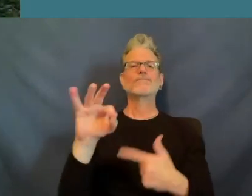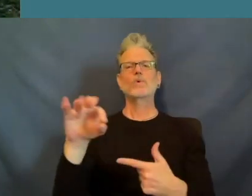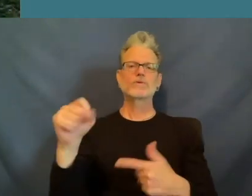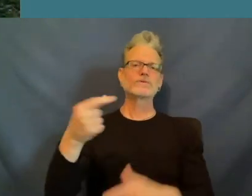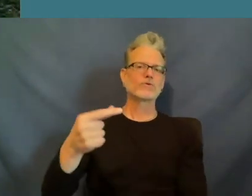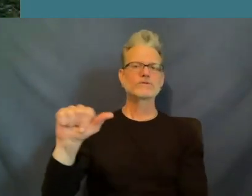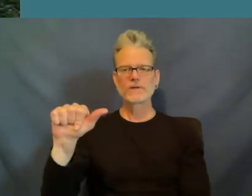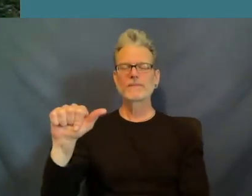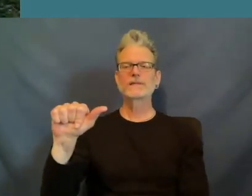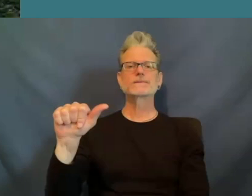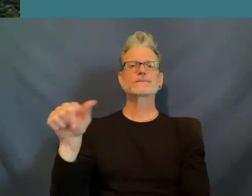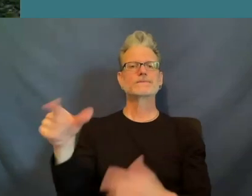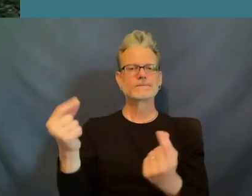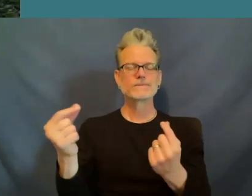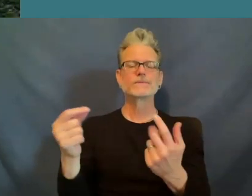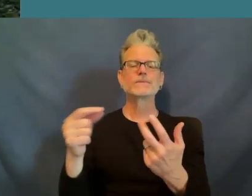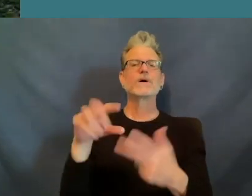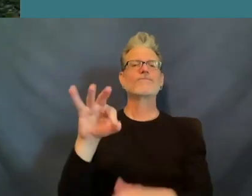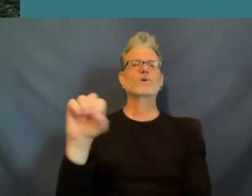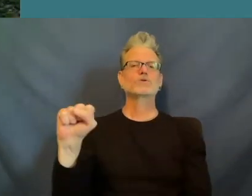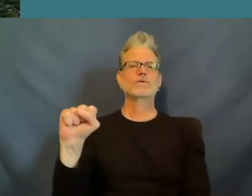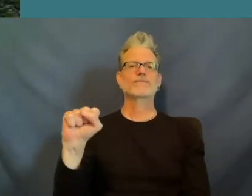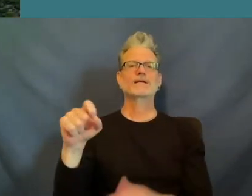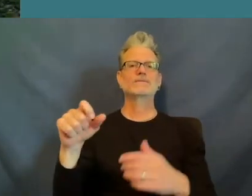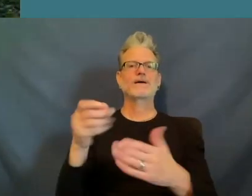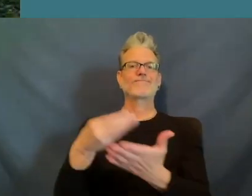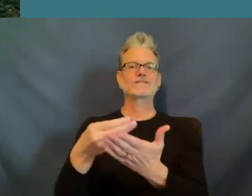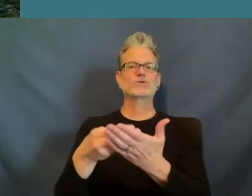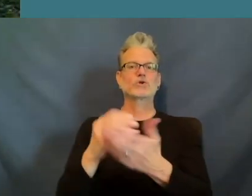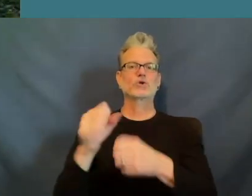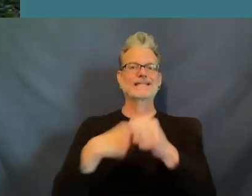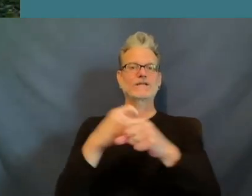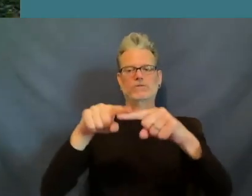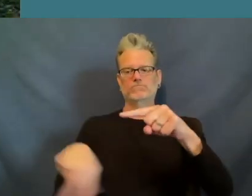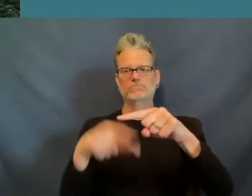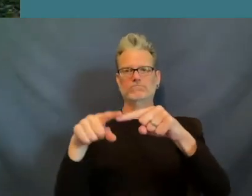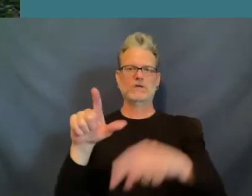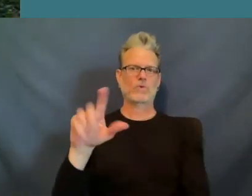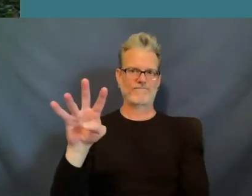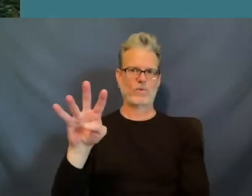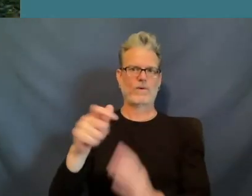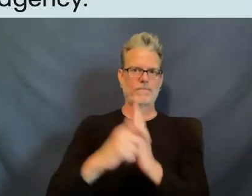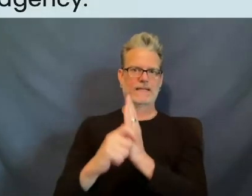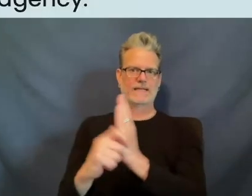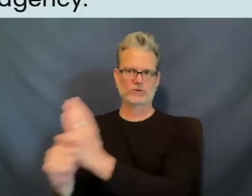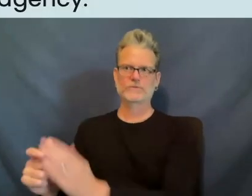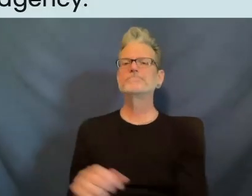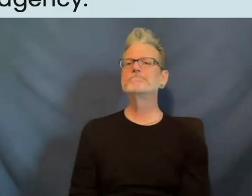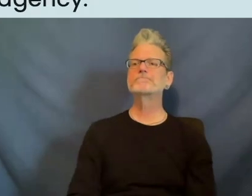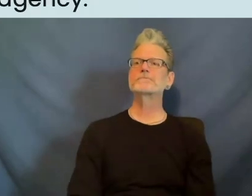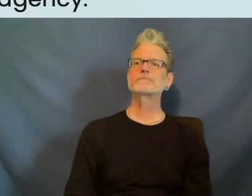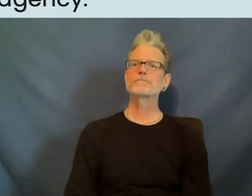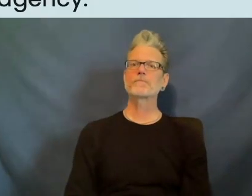agreements, and Forest Service fiscal year 2024 obligations. Next slide, please.